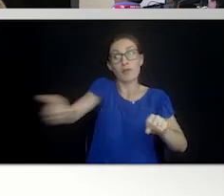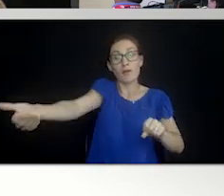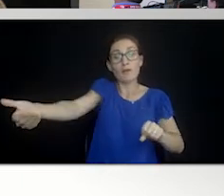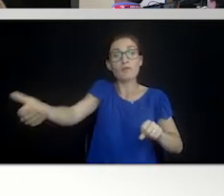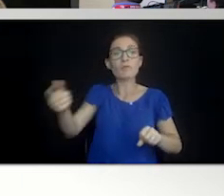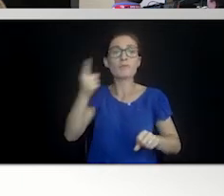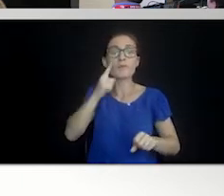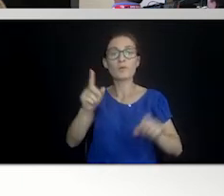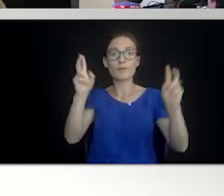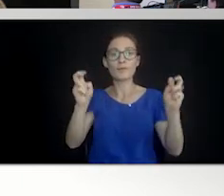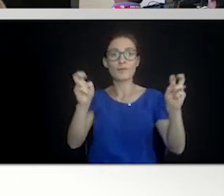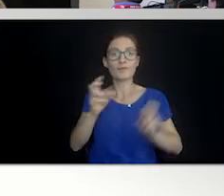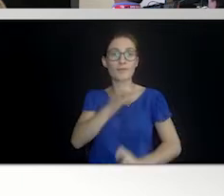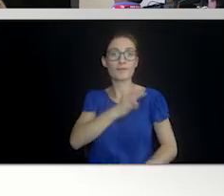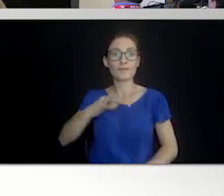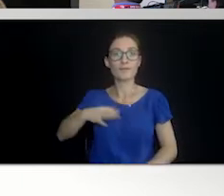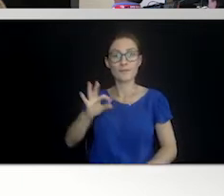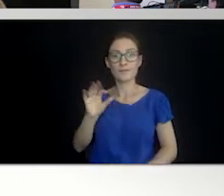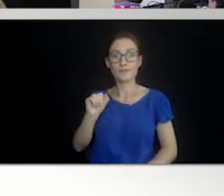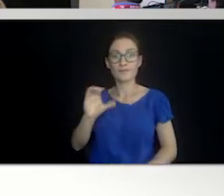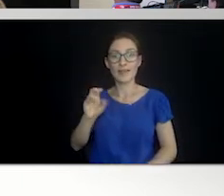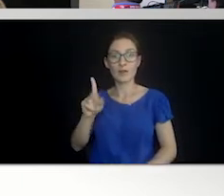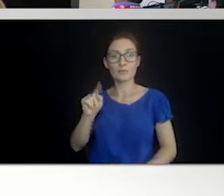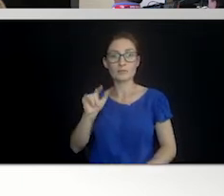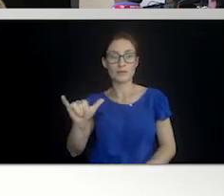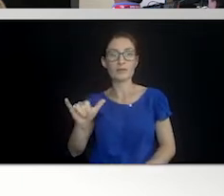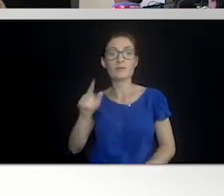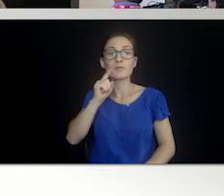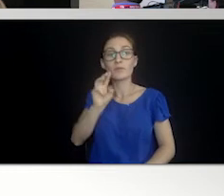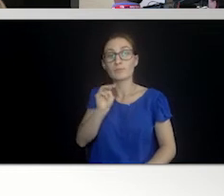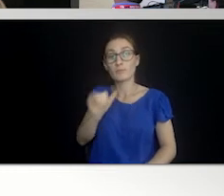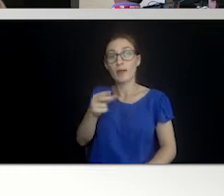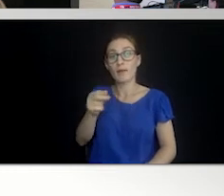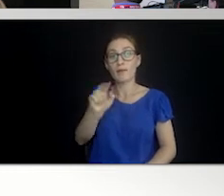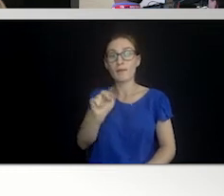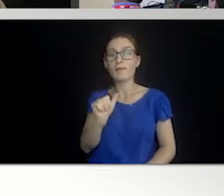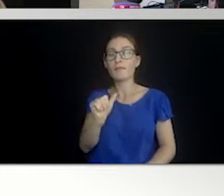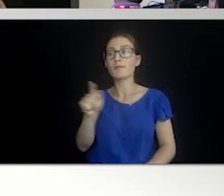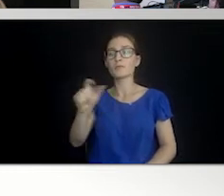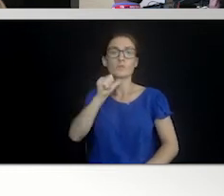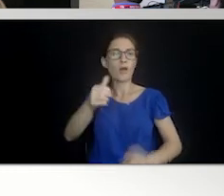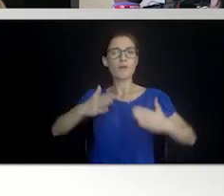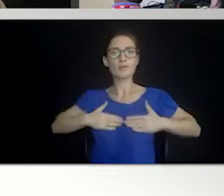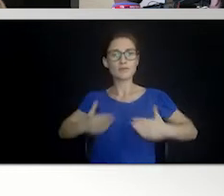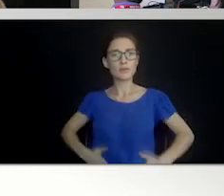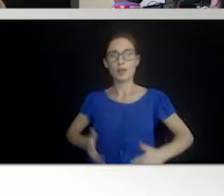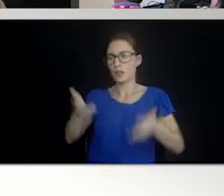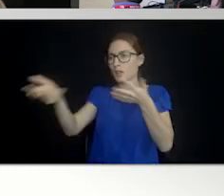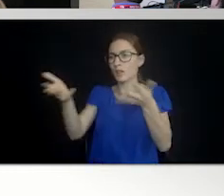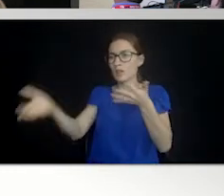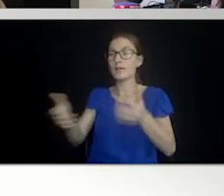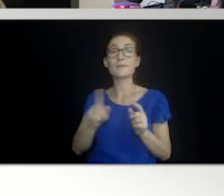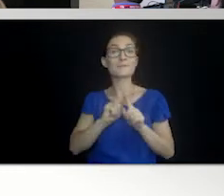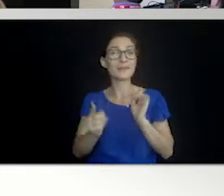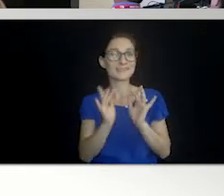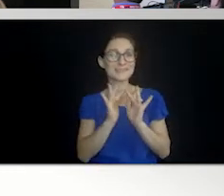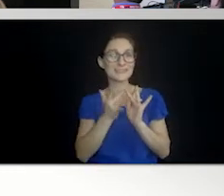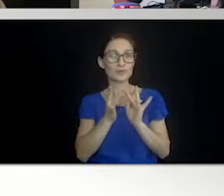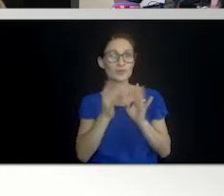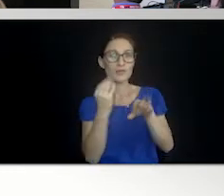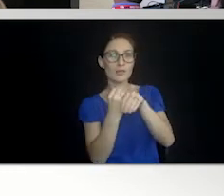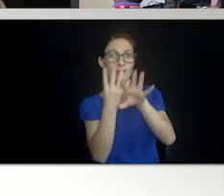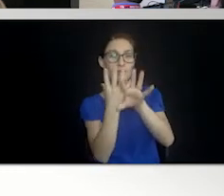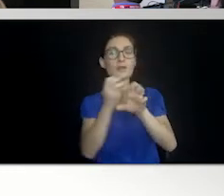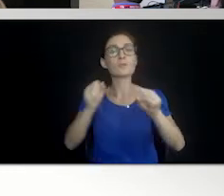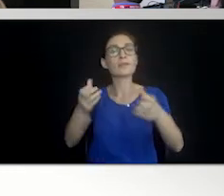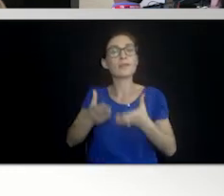we could hire these individuals to be faculty for MyHana. By moving them outside of the physical world and into our digital world, we were able to offer access